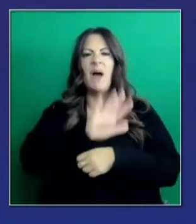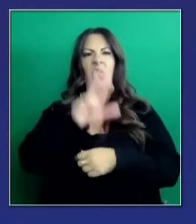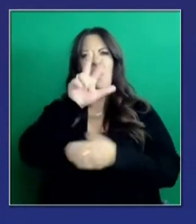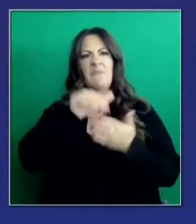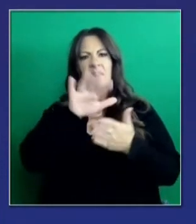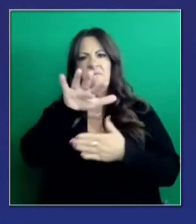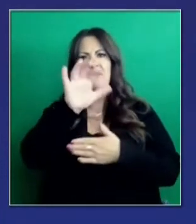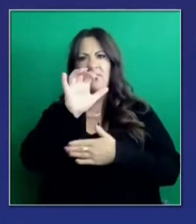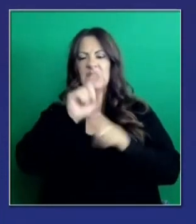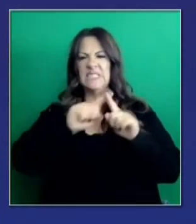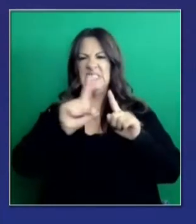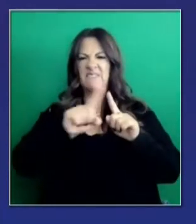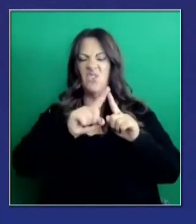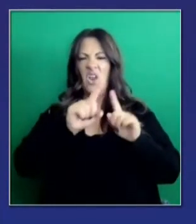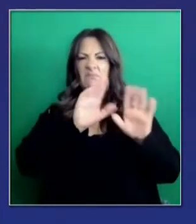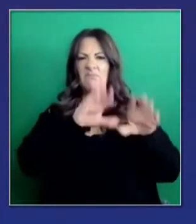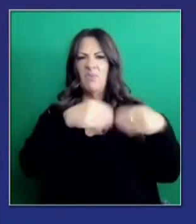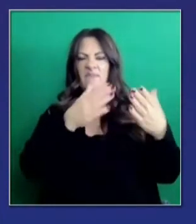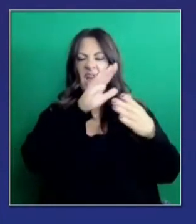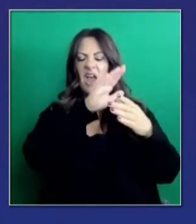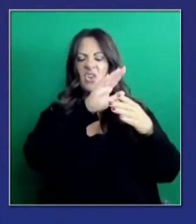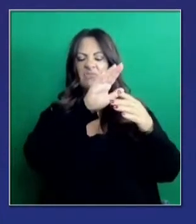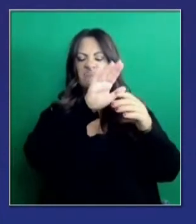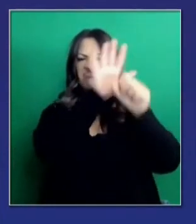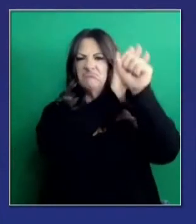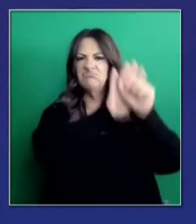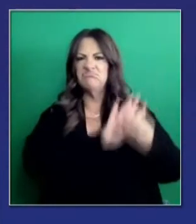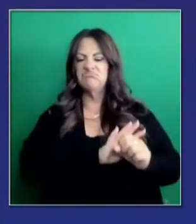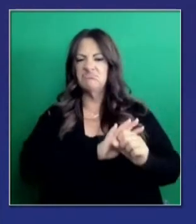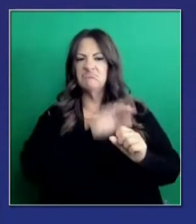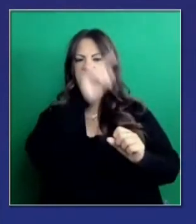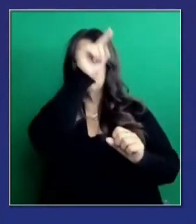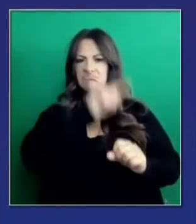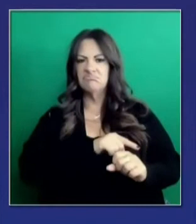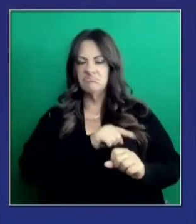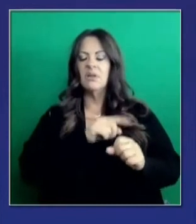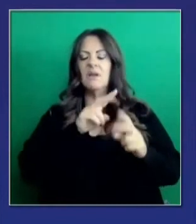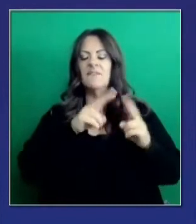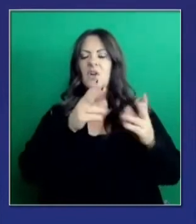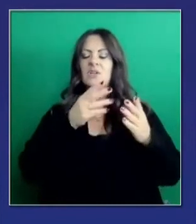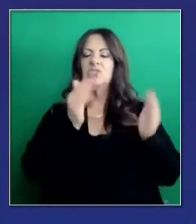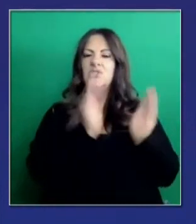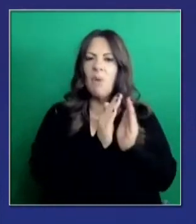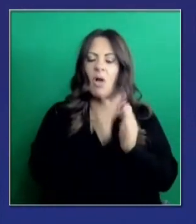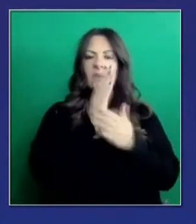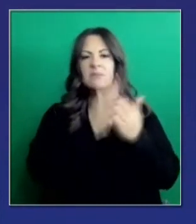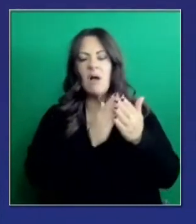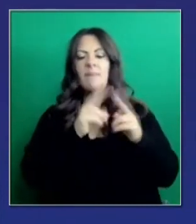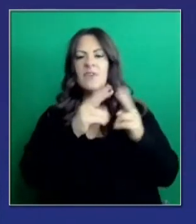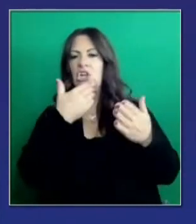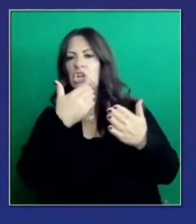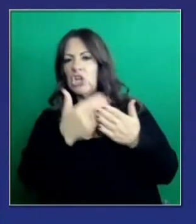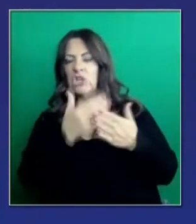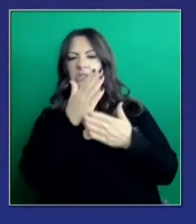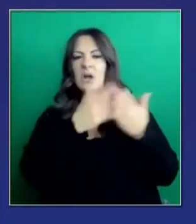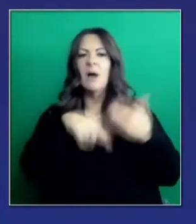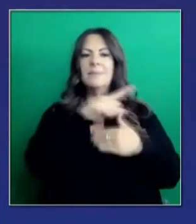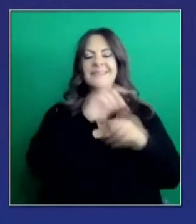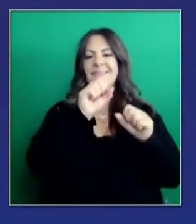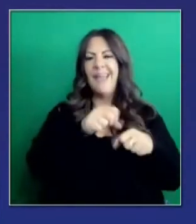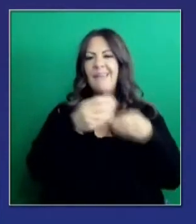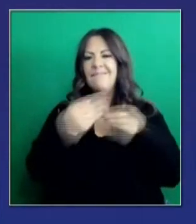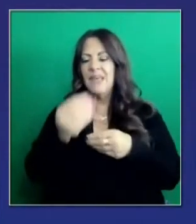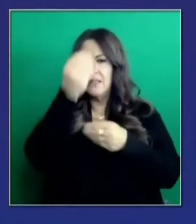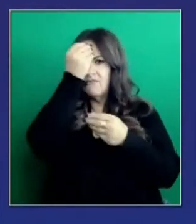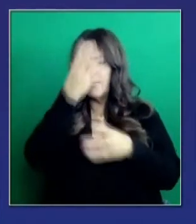very small, some are very efficient getting data back in the system, some are very inefficient because they see that as tertiary, not even secondary